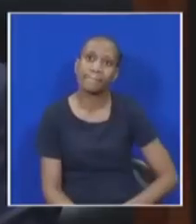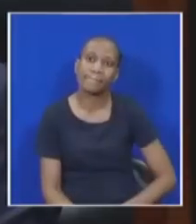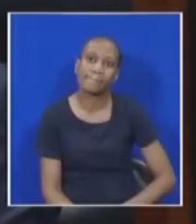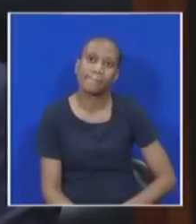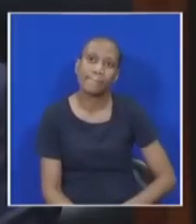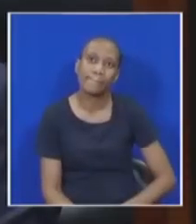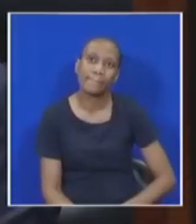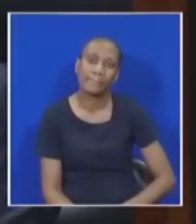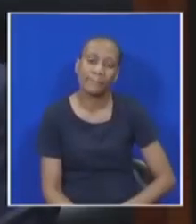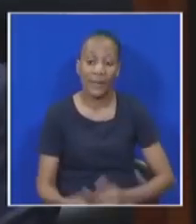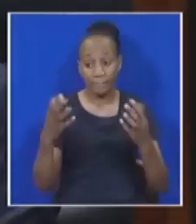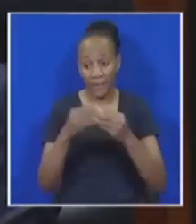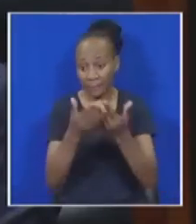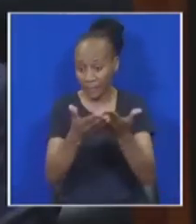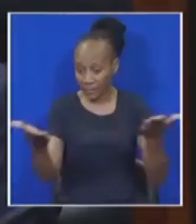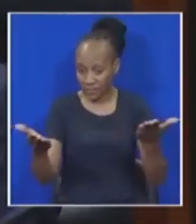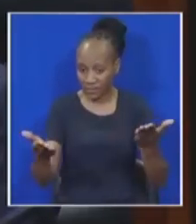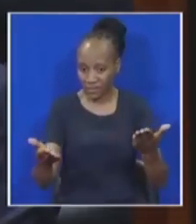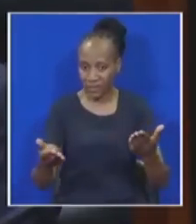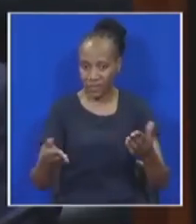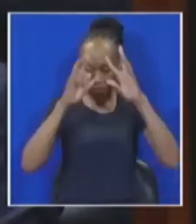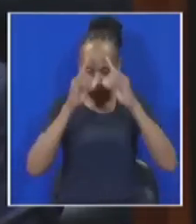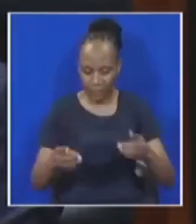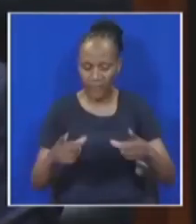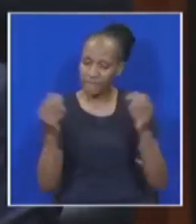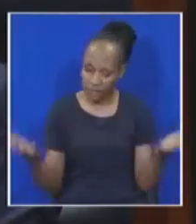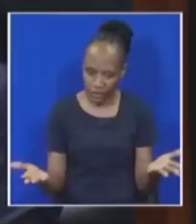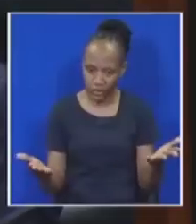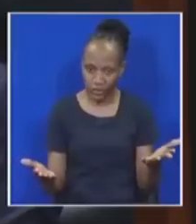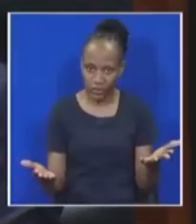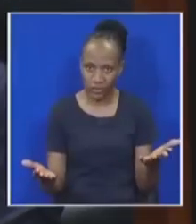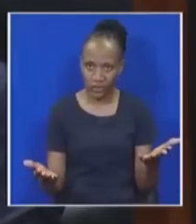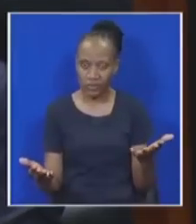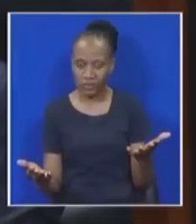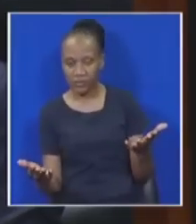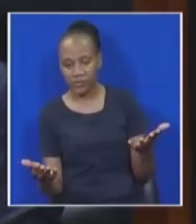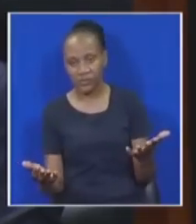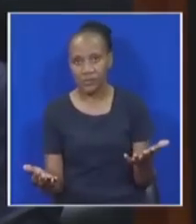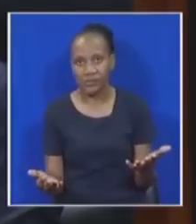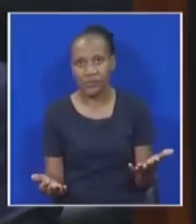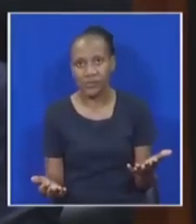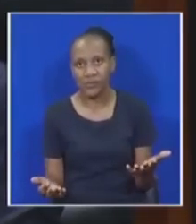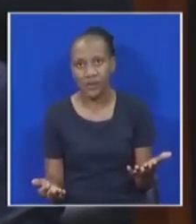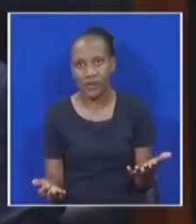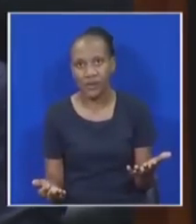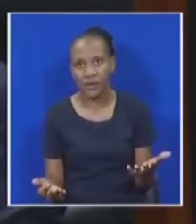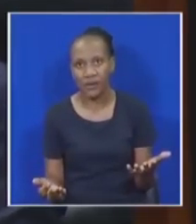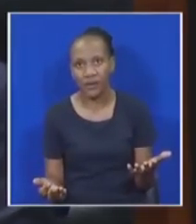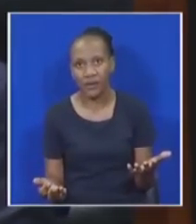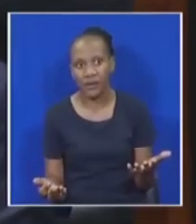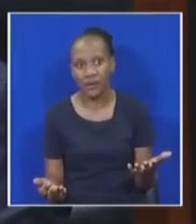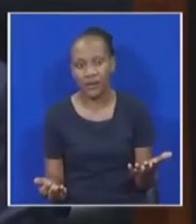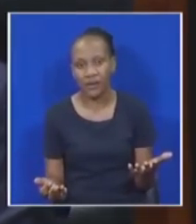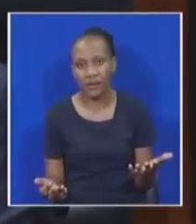we will proceed. The ruling remains. There is no provision for the distinguishing